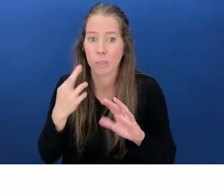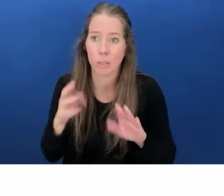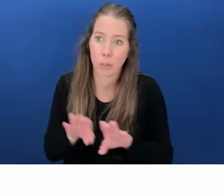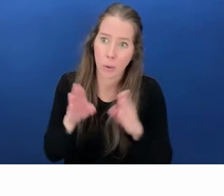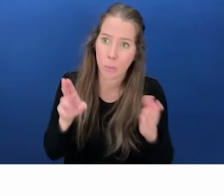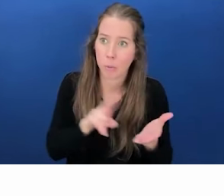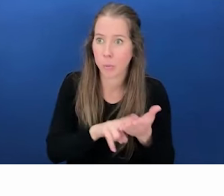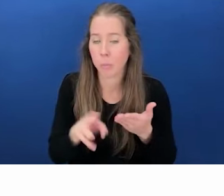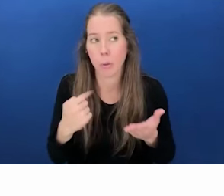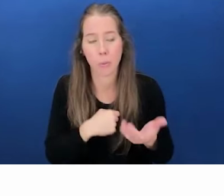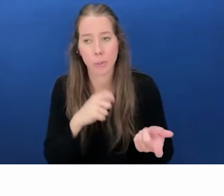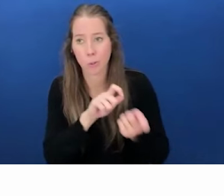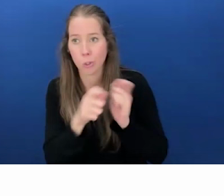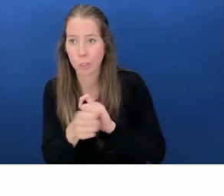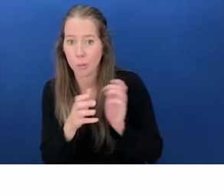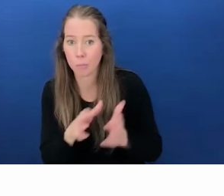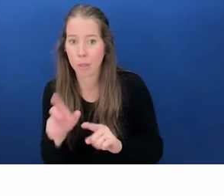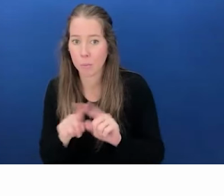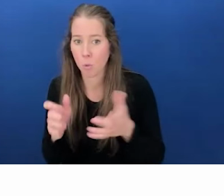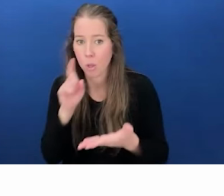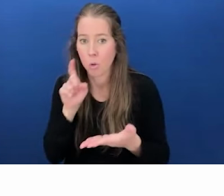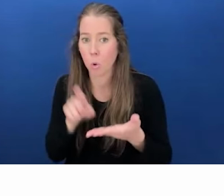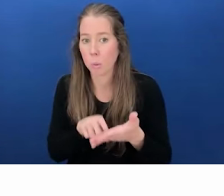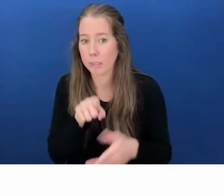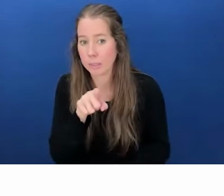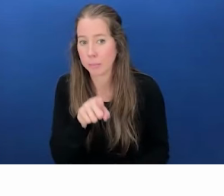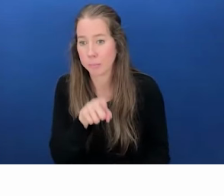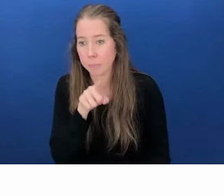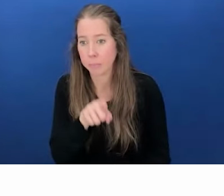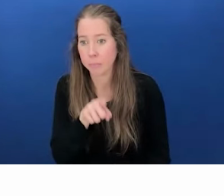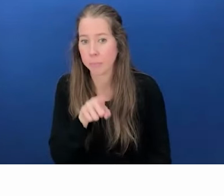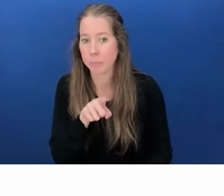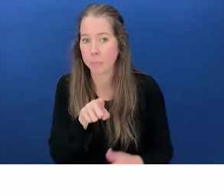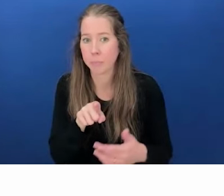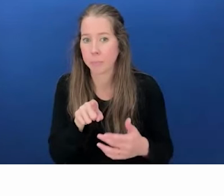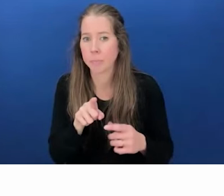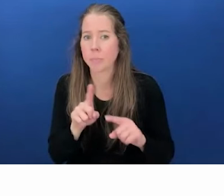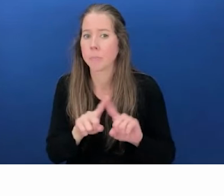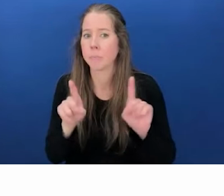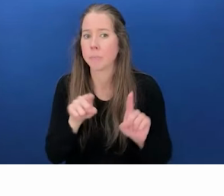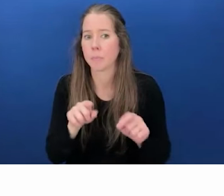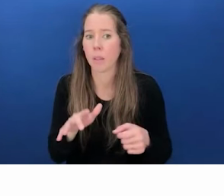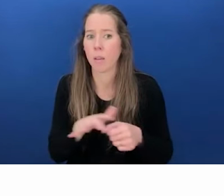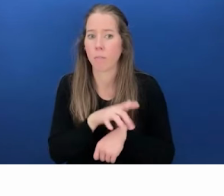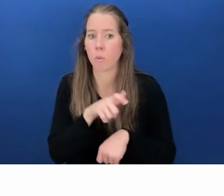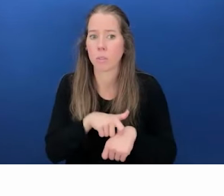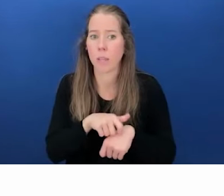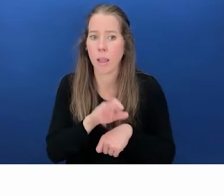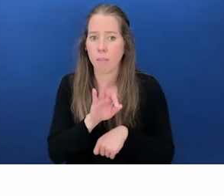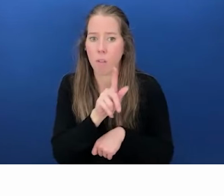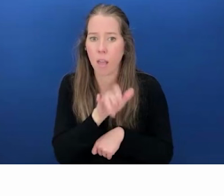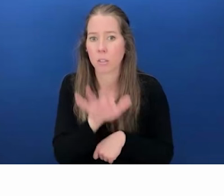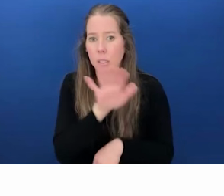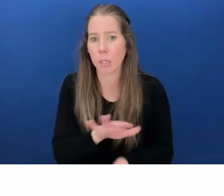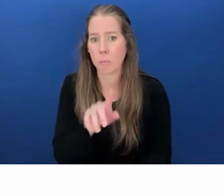and we're changing plans. But I just want to highlight the disparity here. So full-time faculty make an average